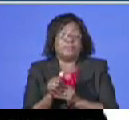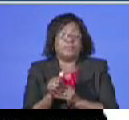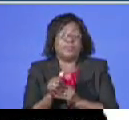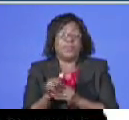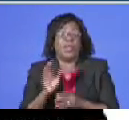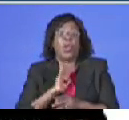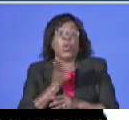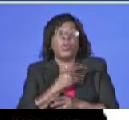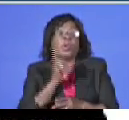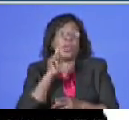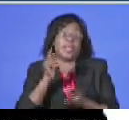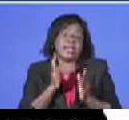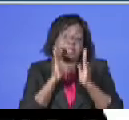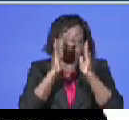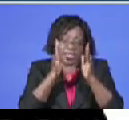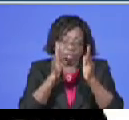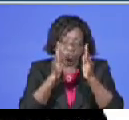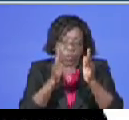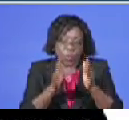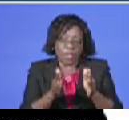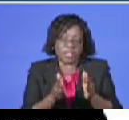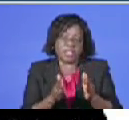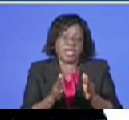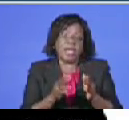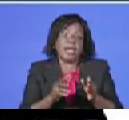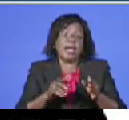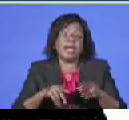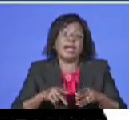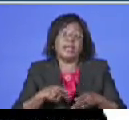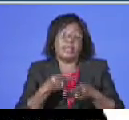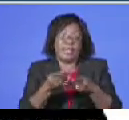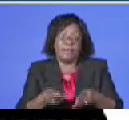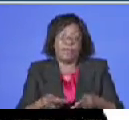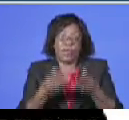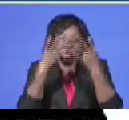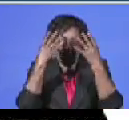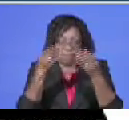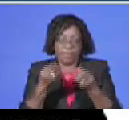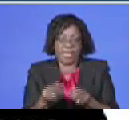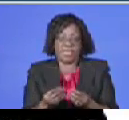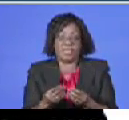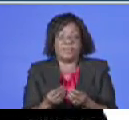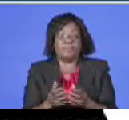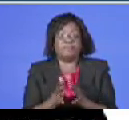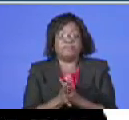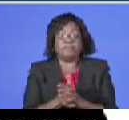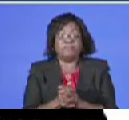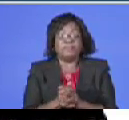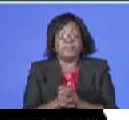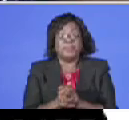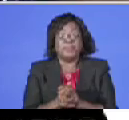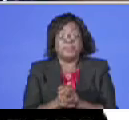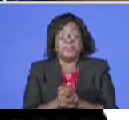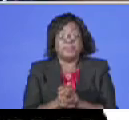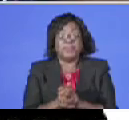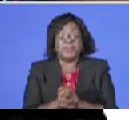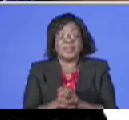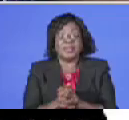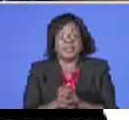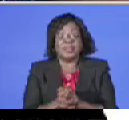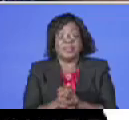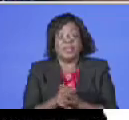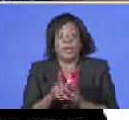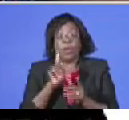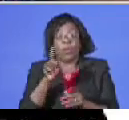We will continue to monitor it, keep you abreast, so we ask you to stay tuned to ZNS, and we will keep you on top of this situation. Keisha? Just one